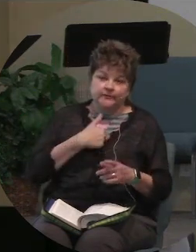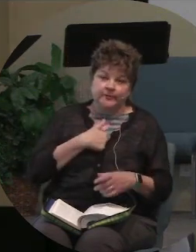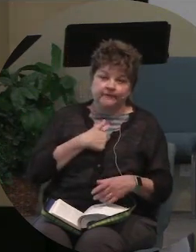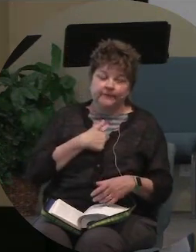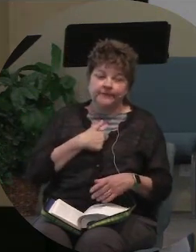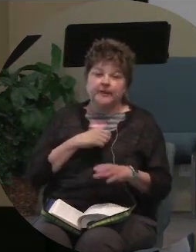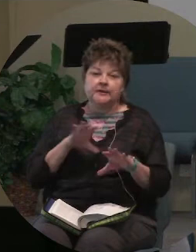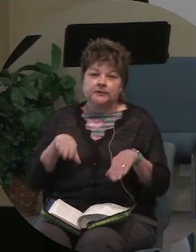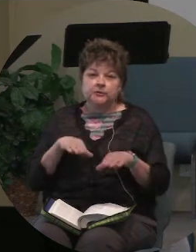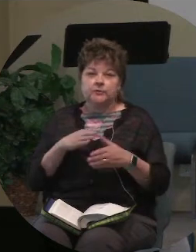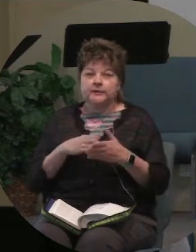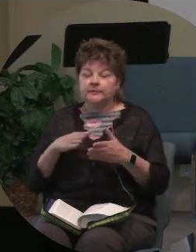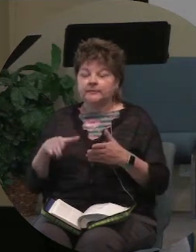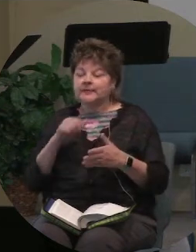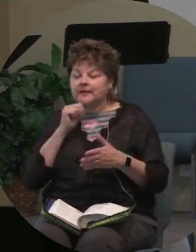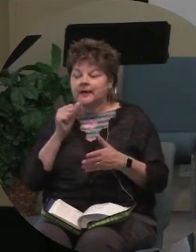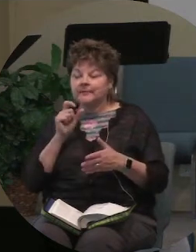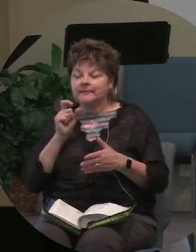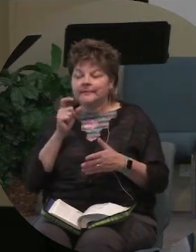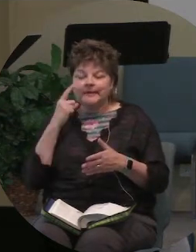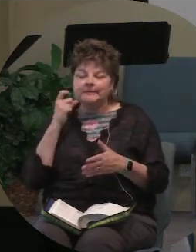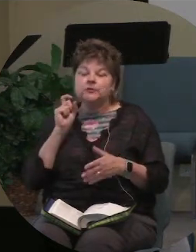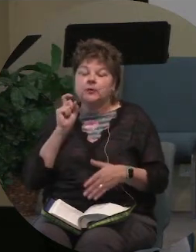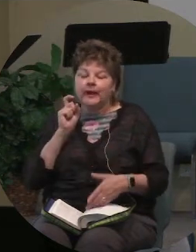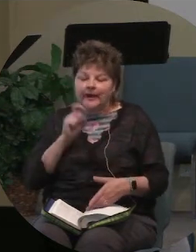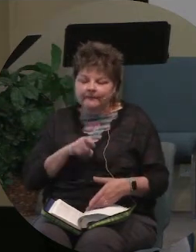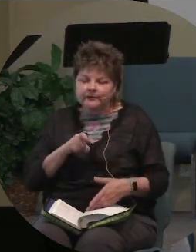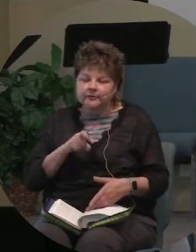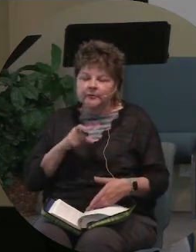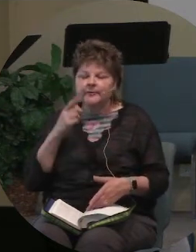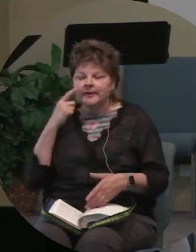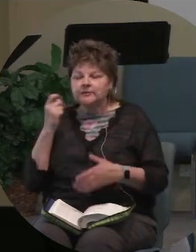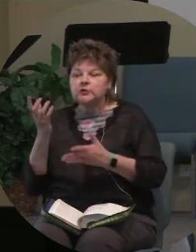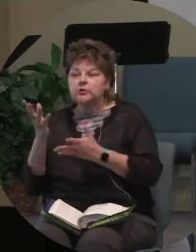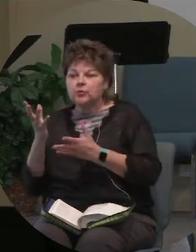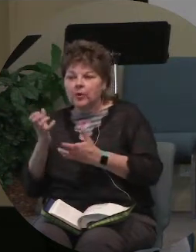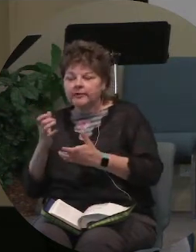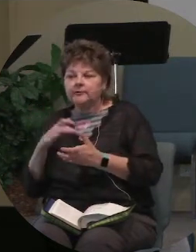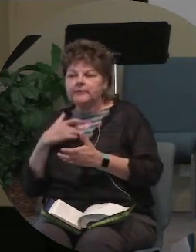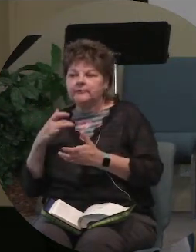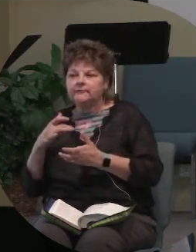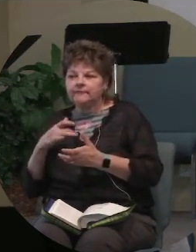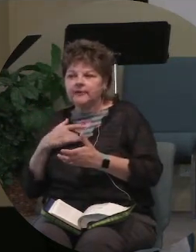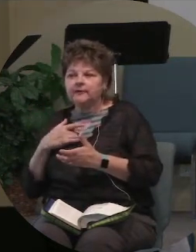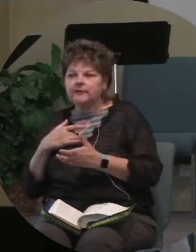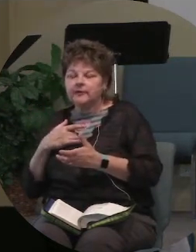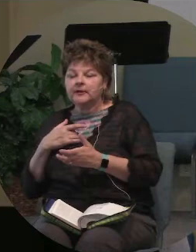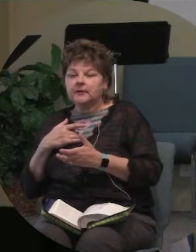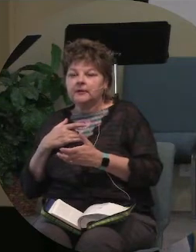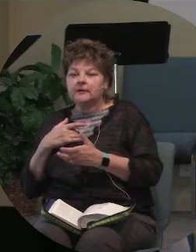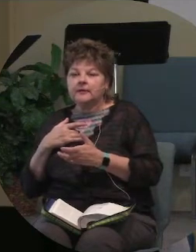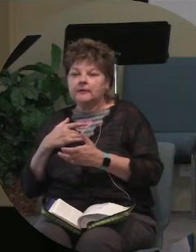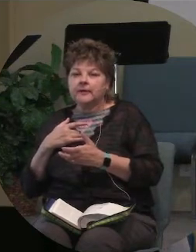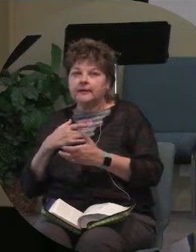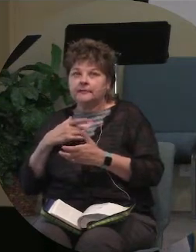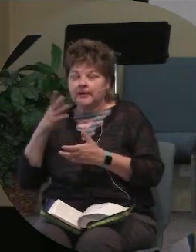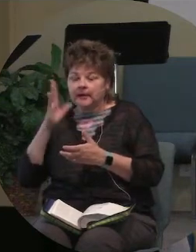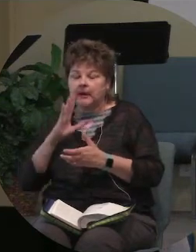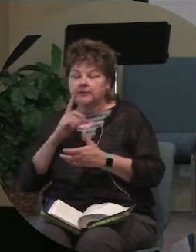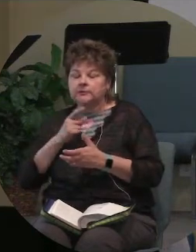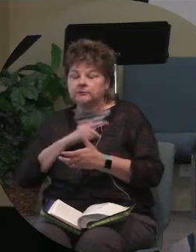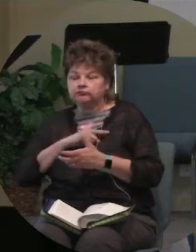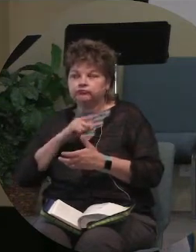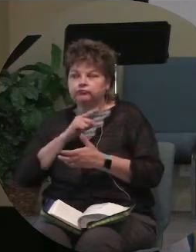It's doing something not because you have to, but because you want to and because you feel compelled by God a lot of times that needs to be